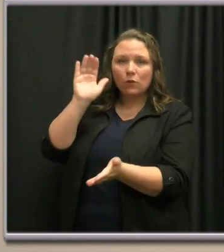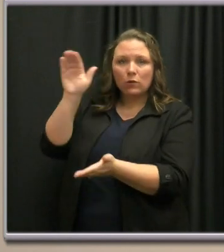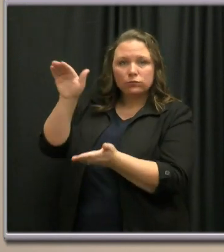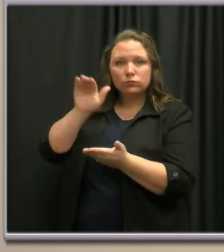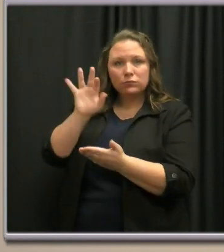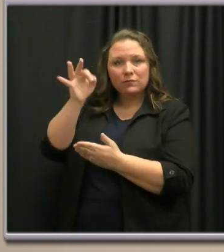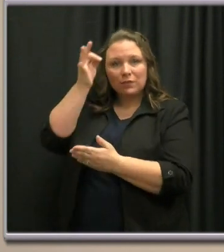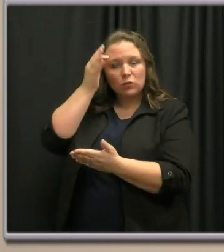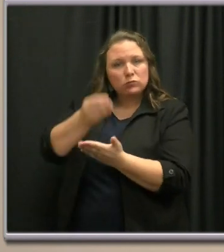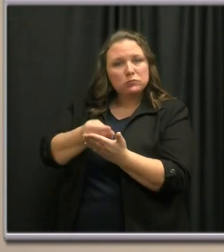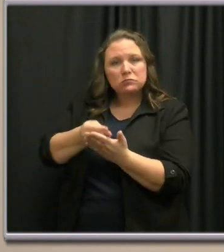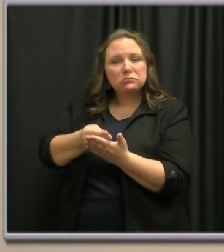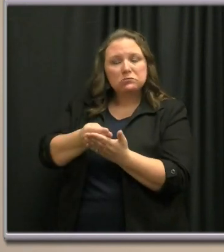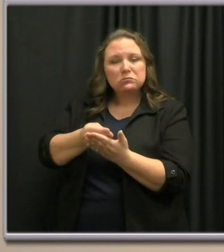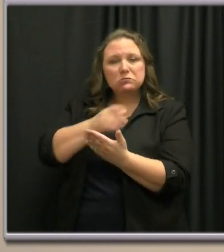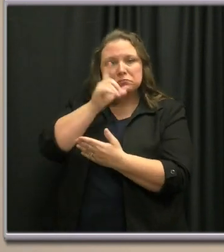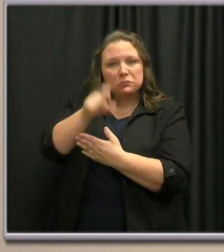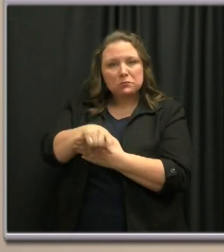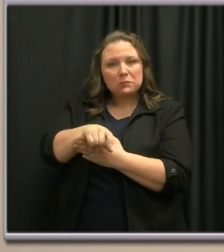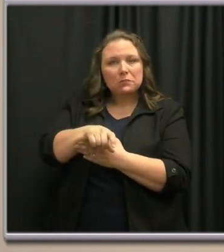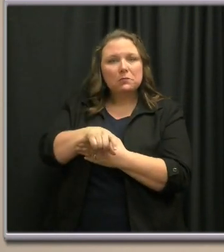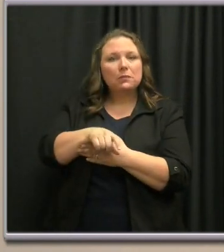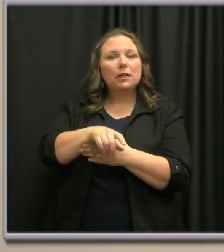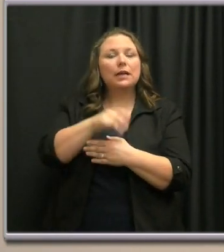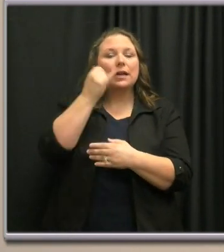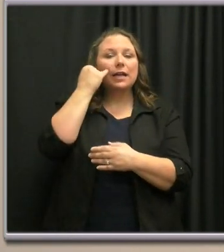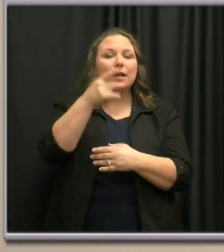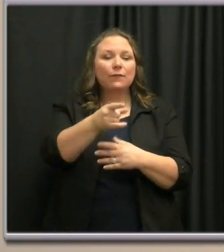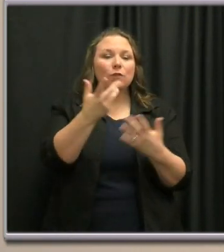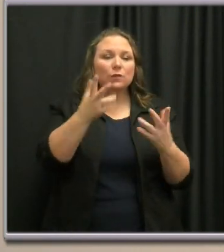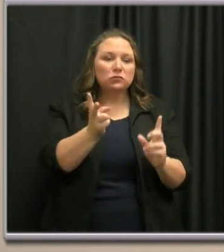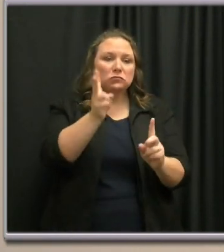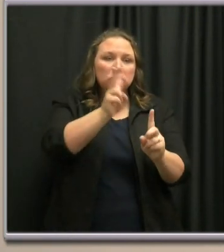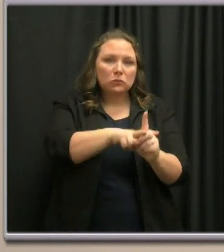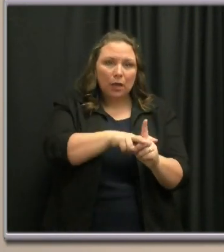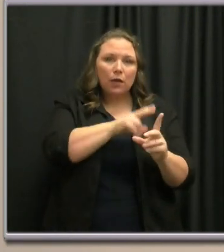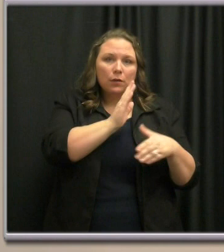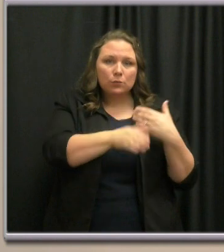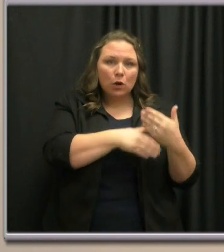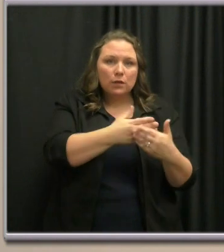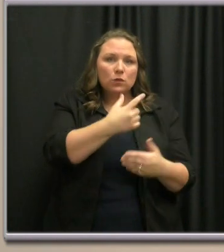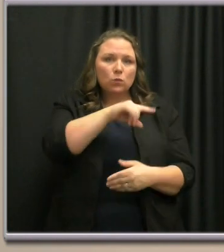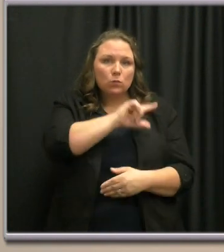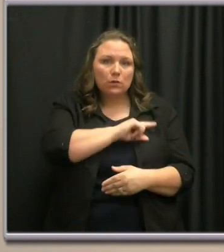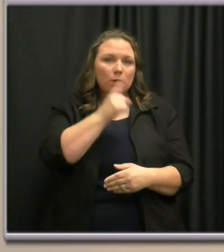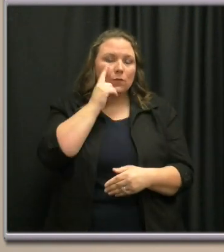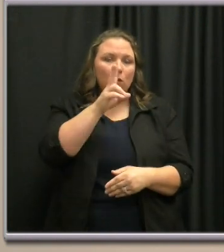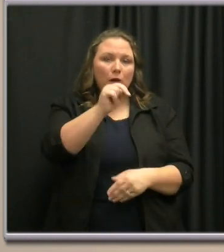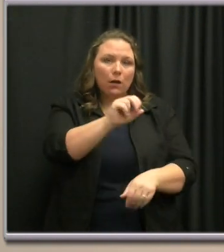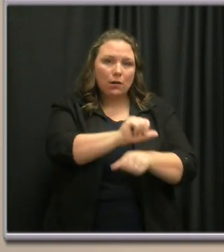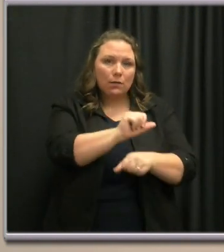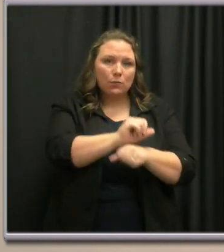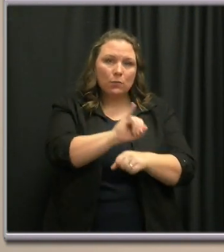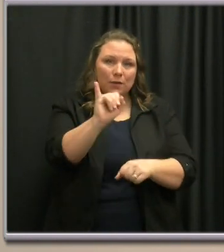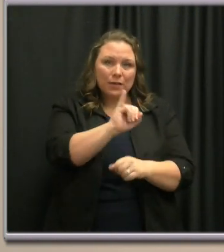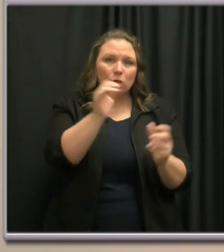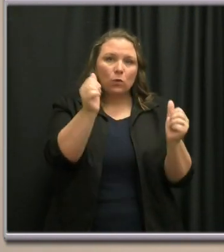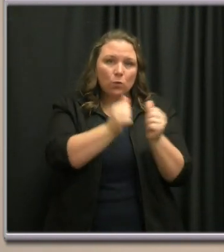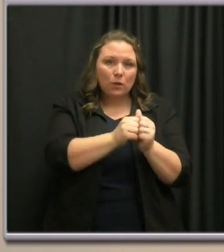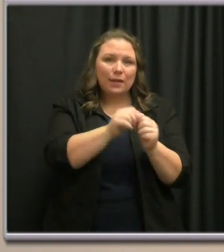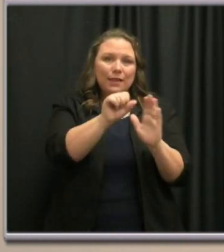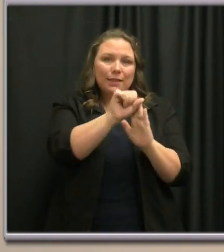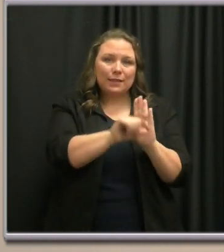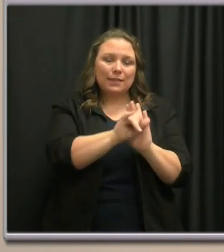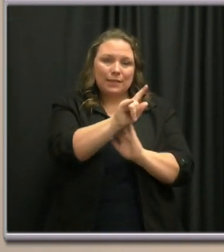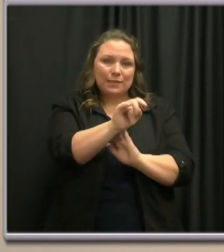as long as you are being processed because you are eligible for unemployment insurance with the state of